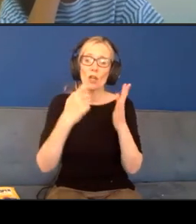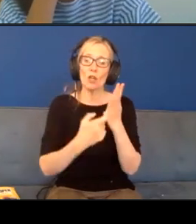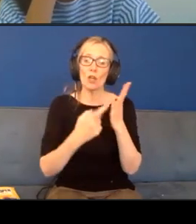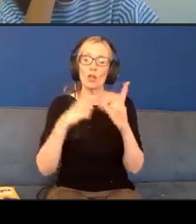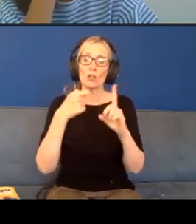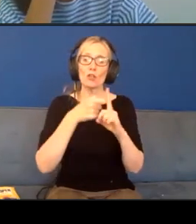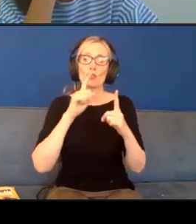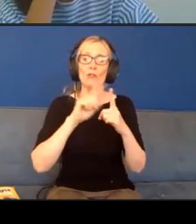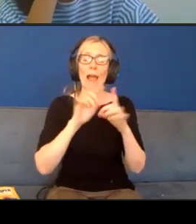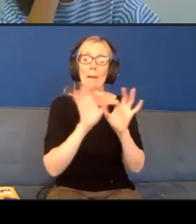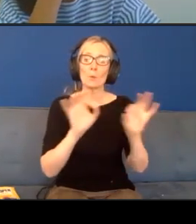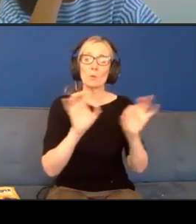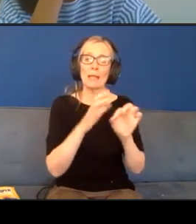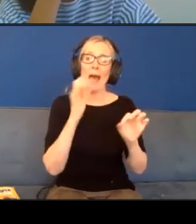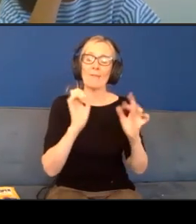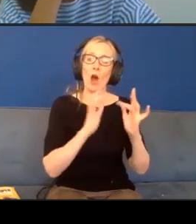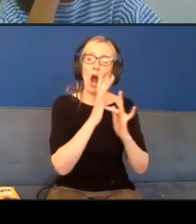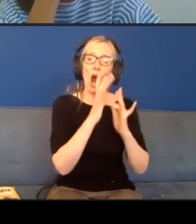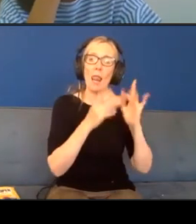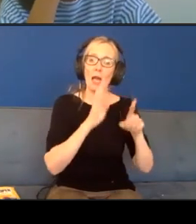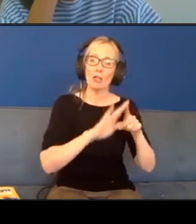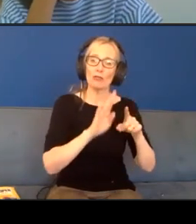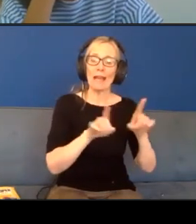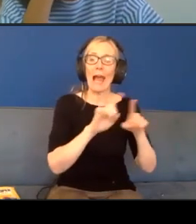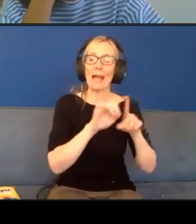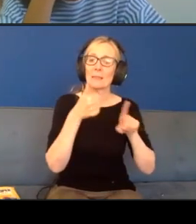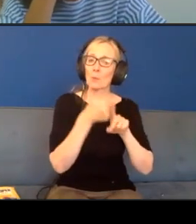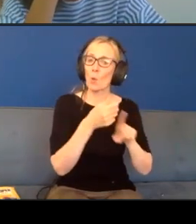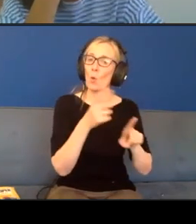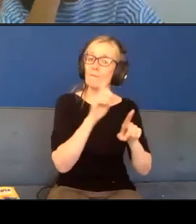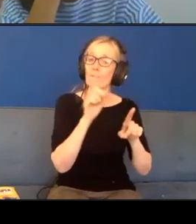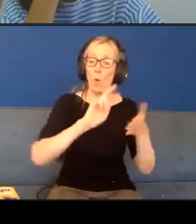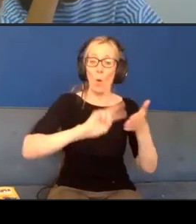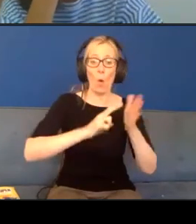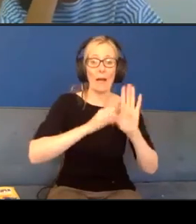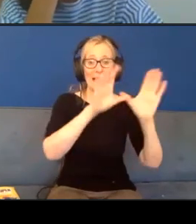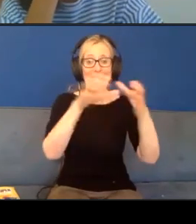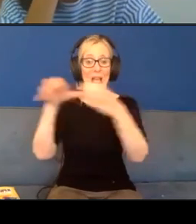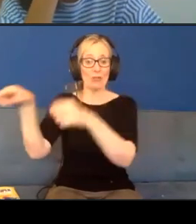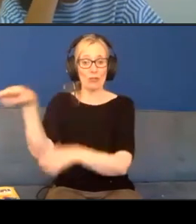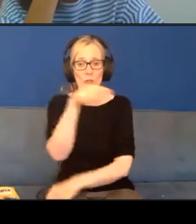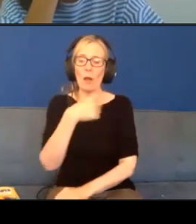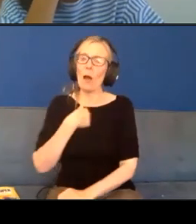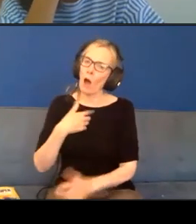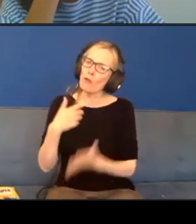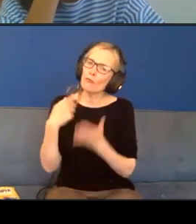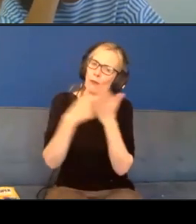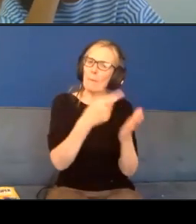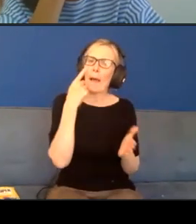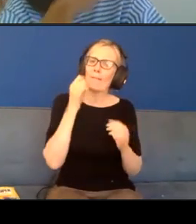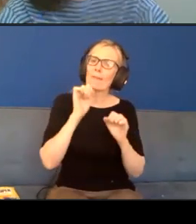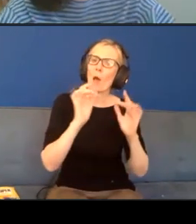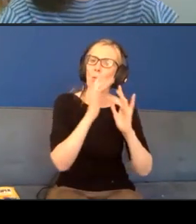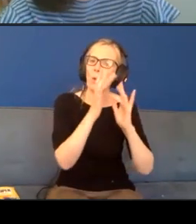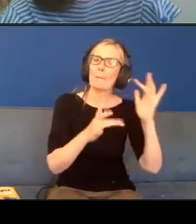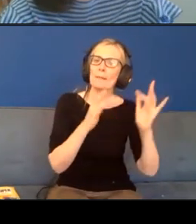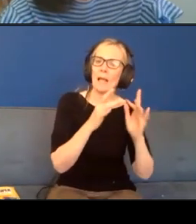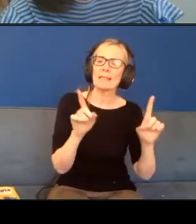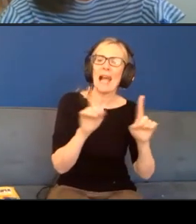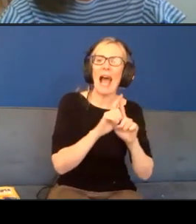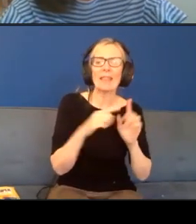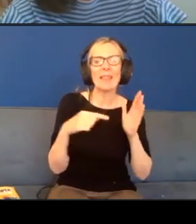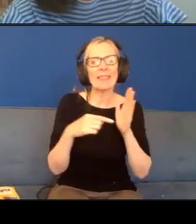of online training and support for organisations. I thoroughly recommend checking out their website, and in particular the Think 22